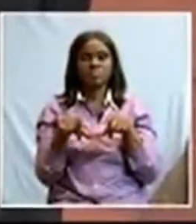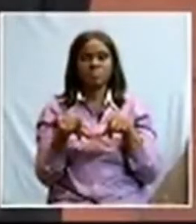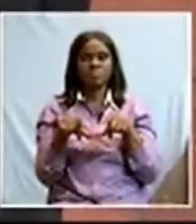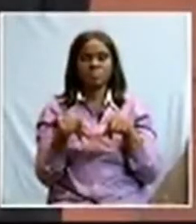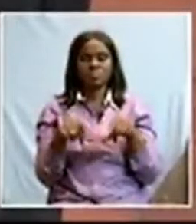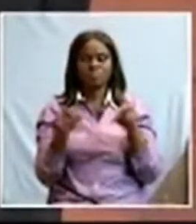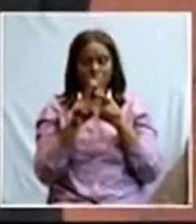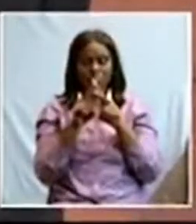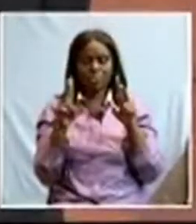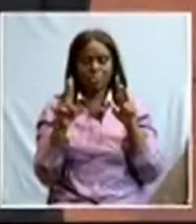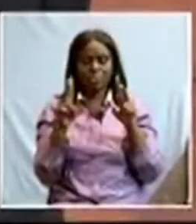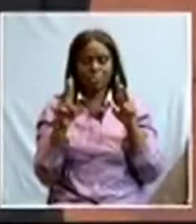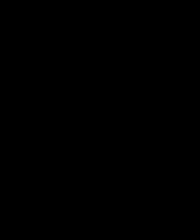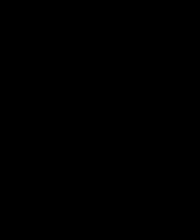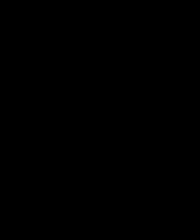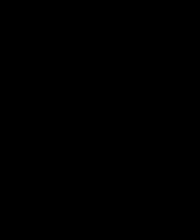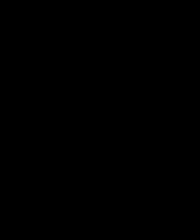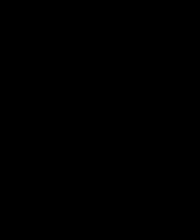law.